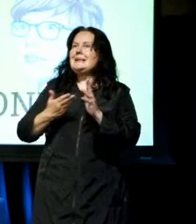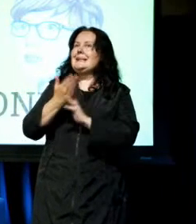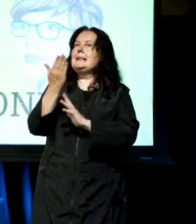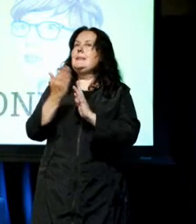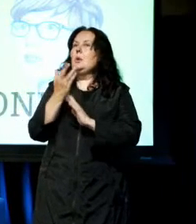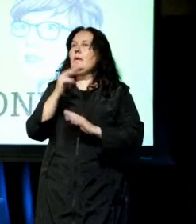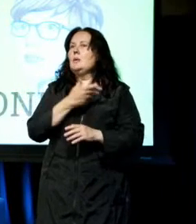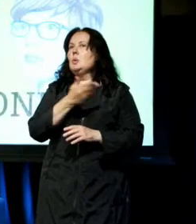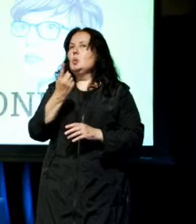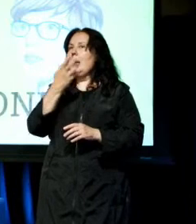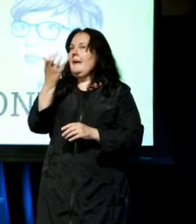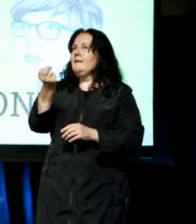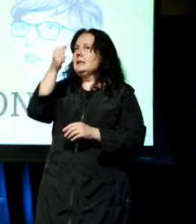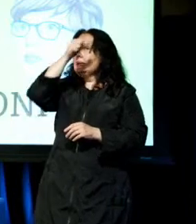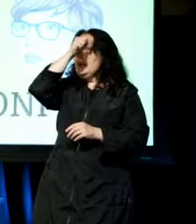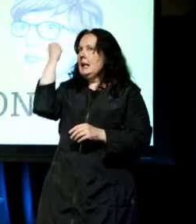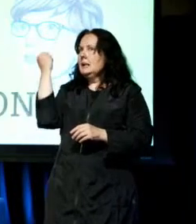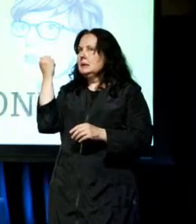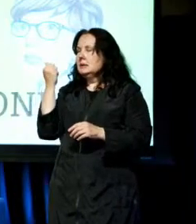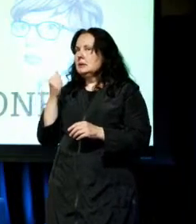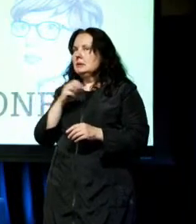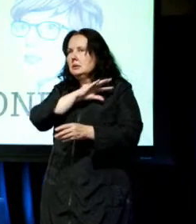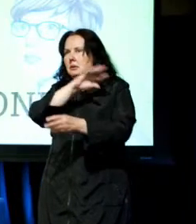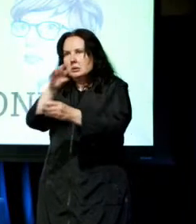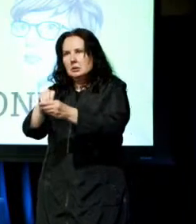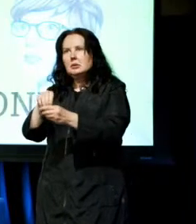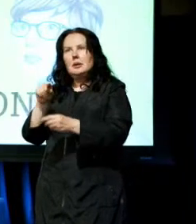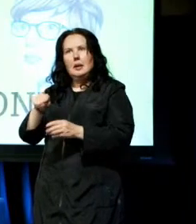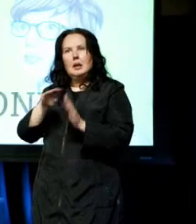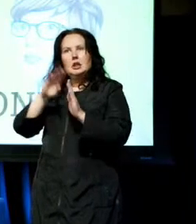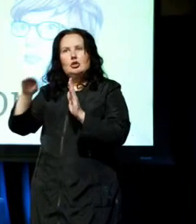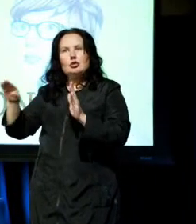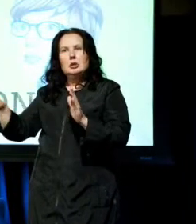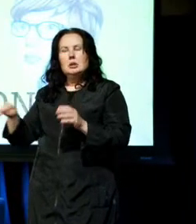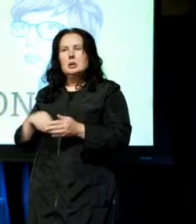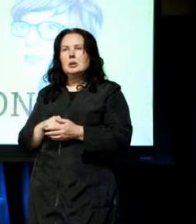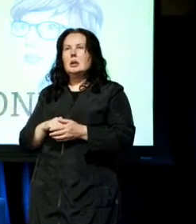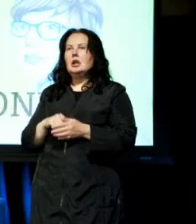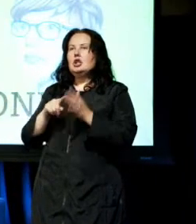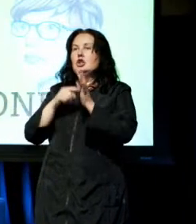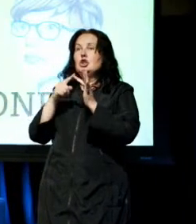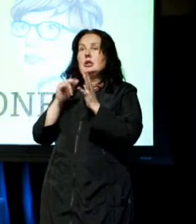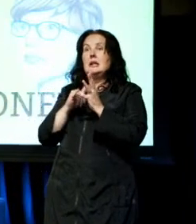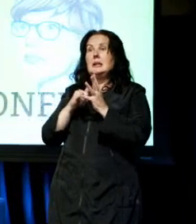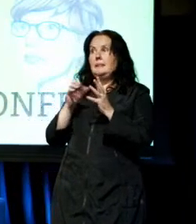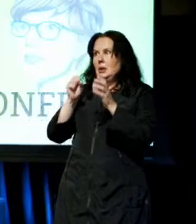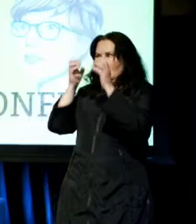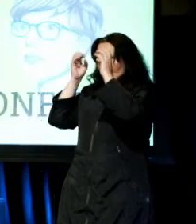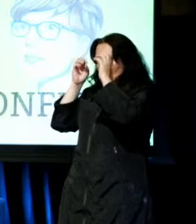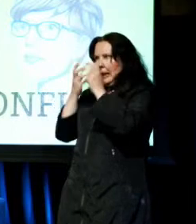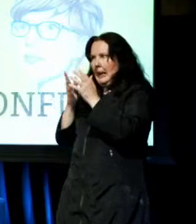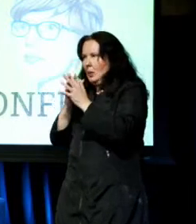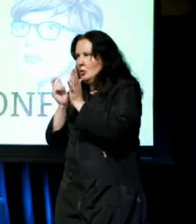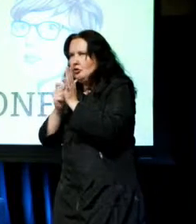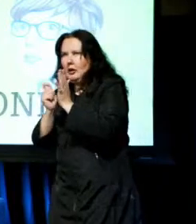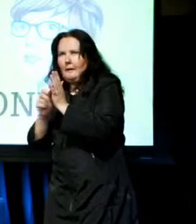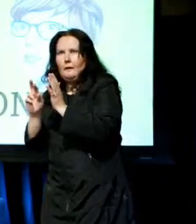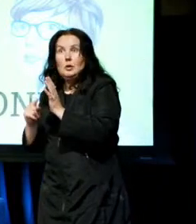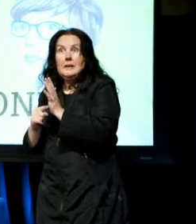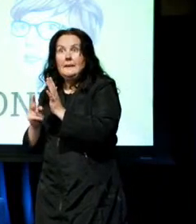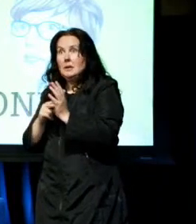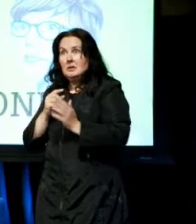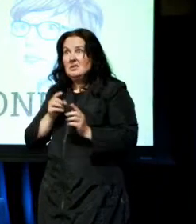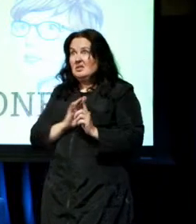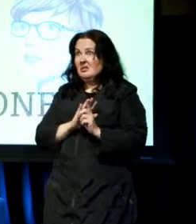industry. Like Jess, you know, they had to Google how to write an episode of television, but had been writing for years and were very